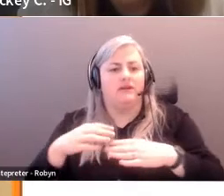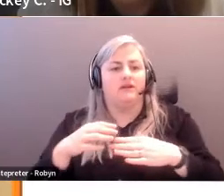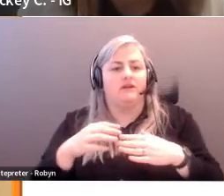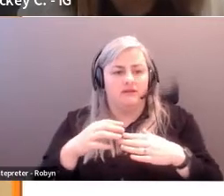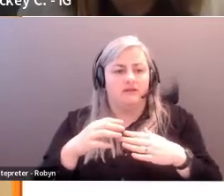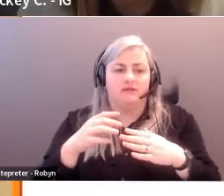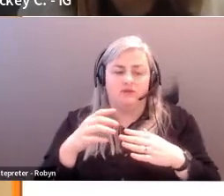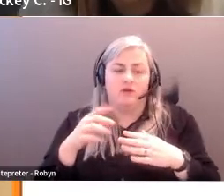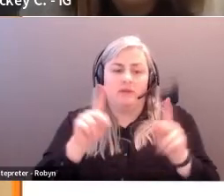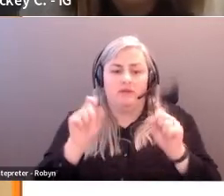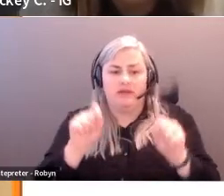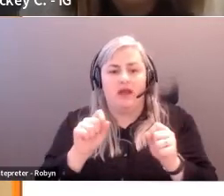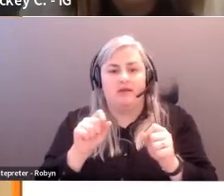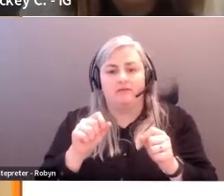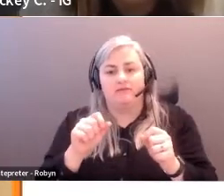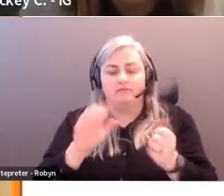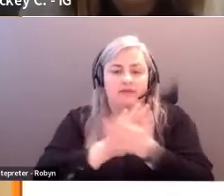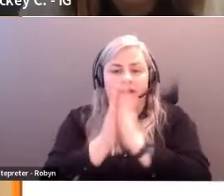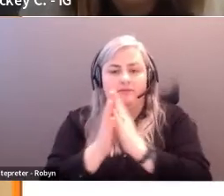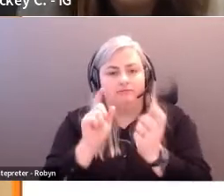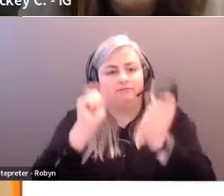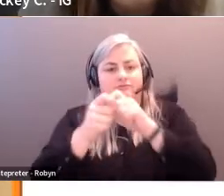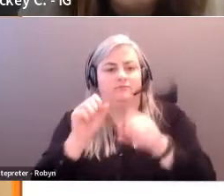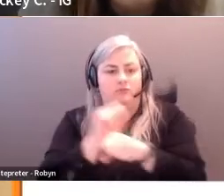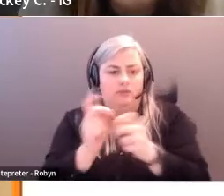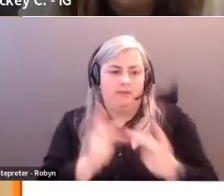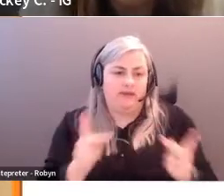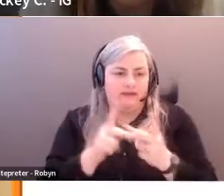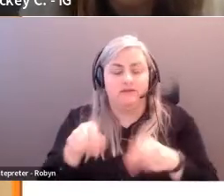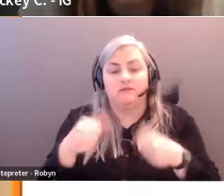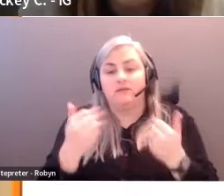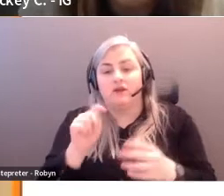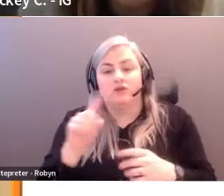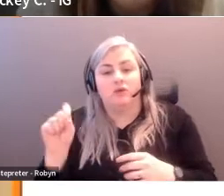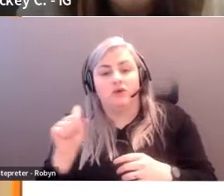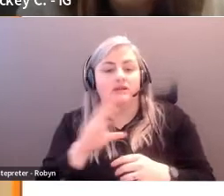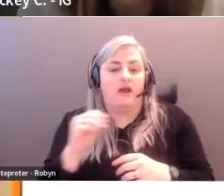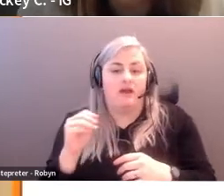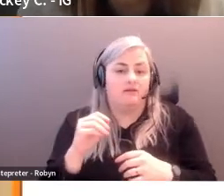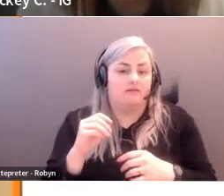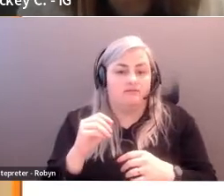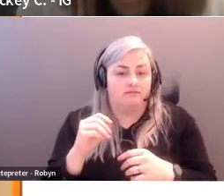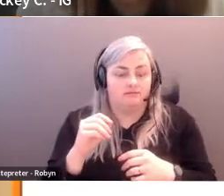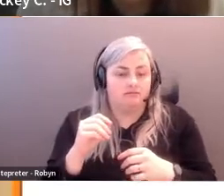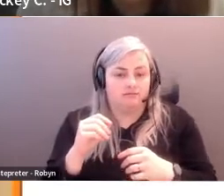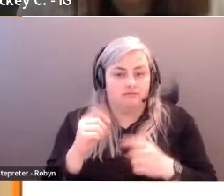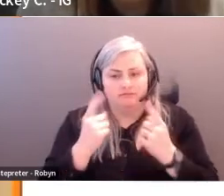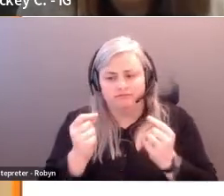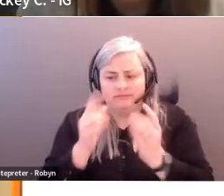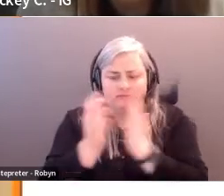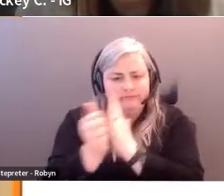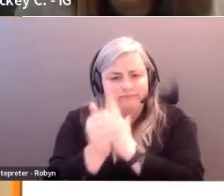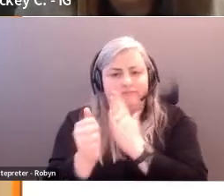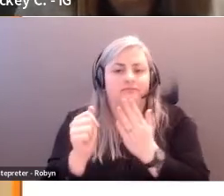workplace. He outlines the path to action by offering tools and tactics for thriving workplace culture. And he believes in